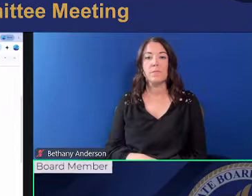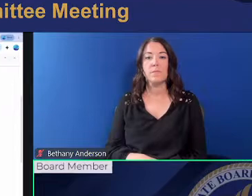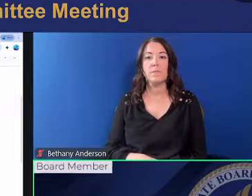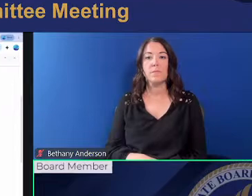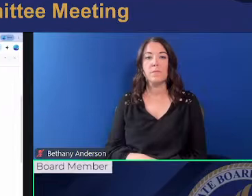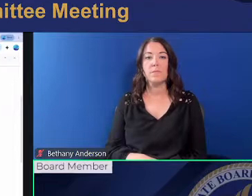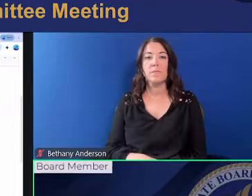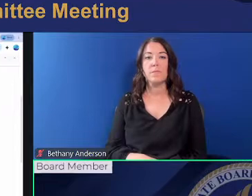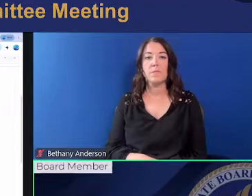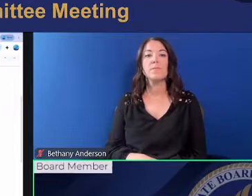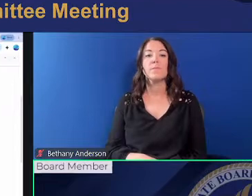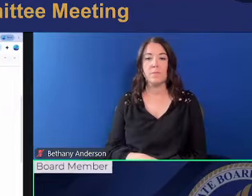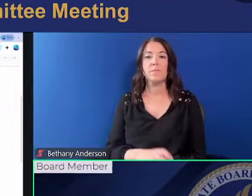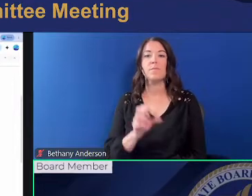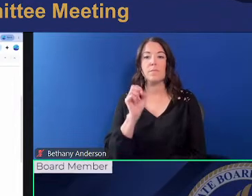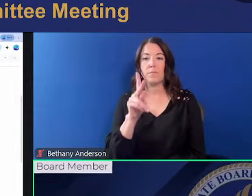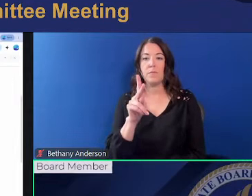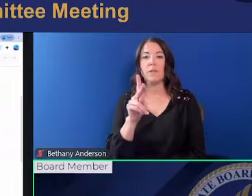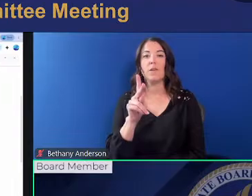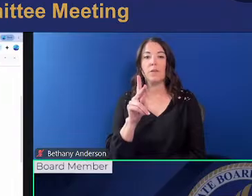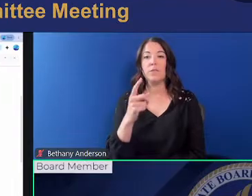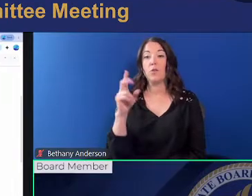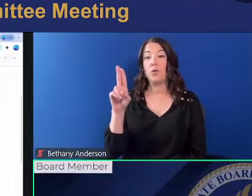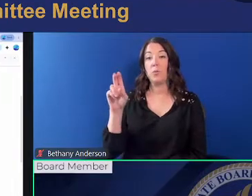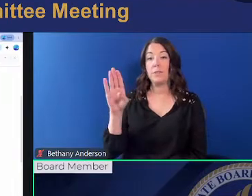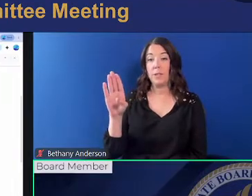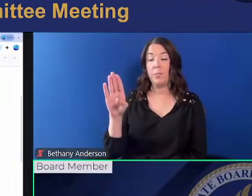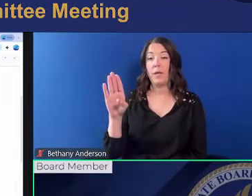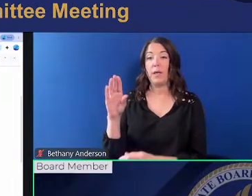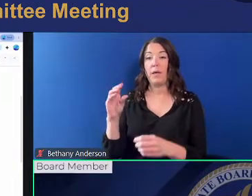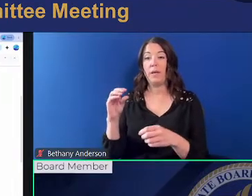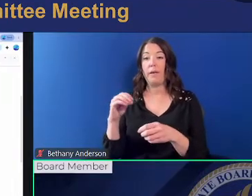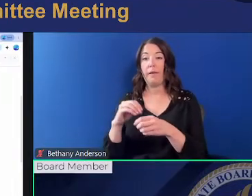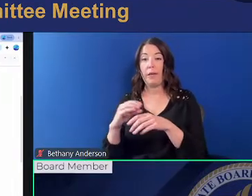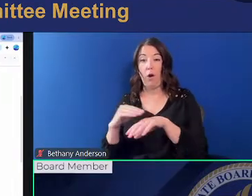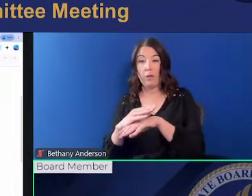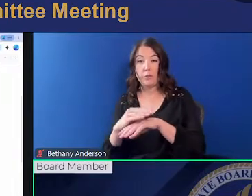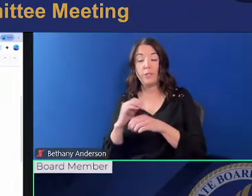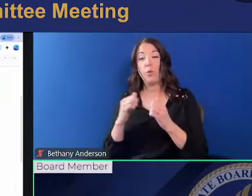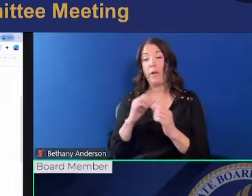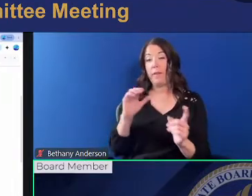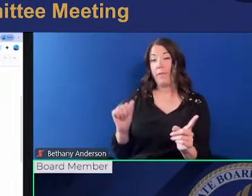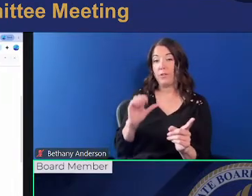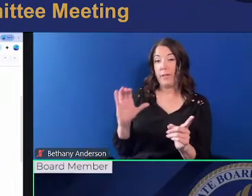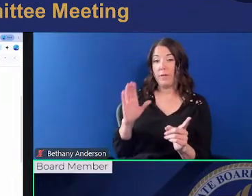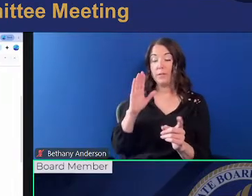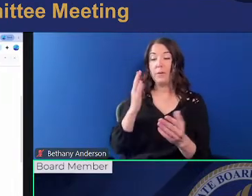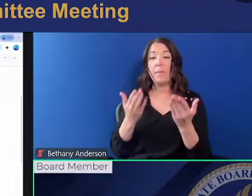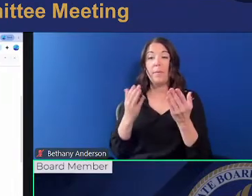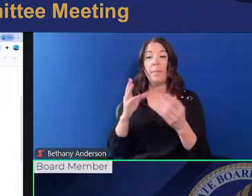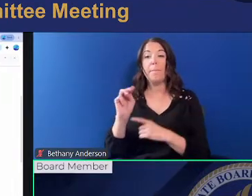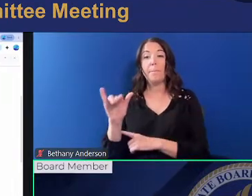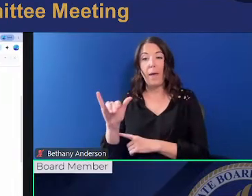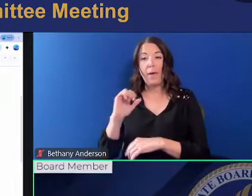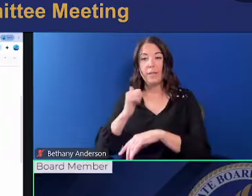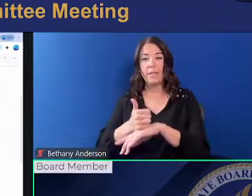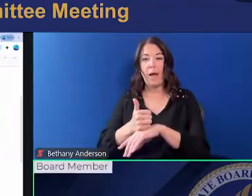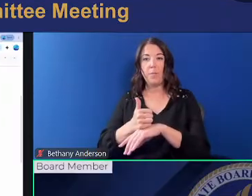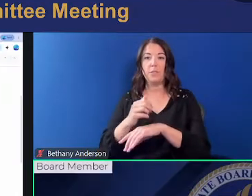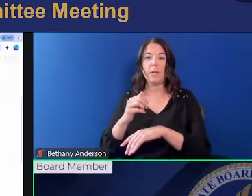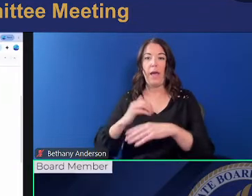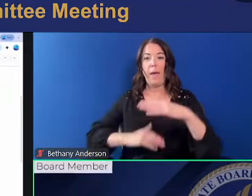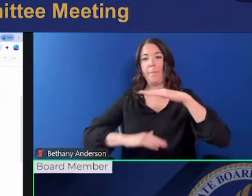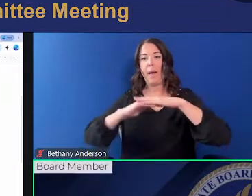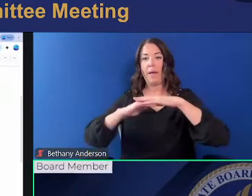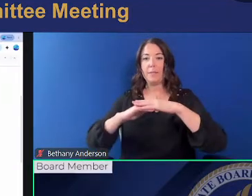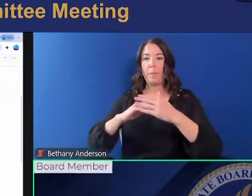Okay, yeah, so we'll read USDB in consultation with the advisory council may establish a maximum fiscal cap per entity per fiscal